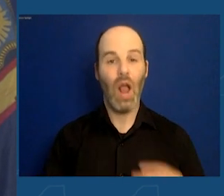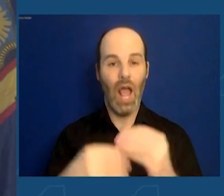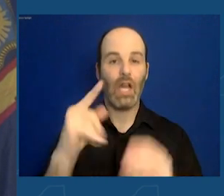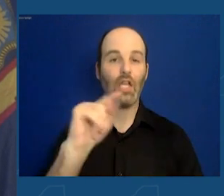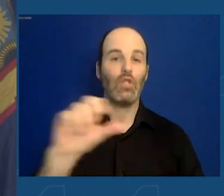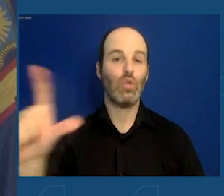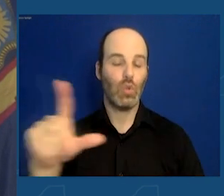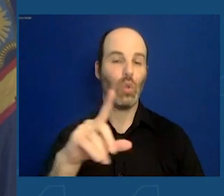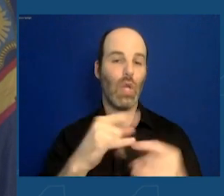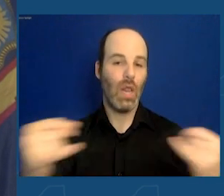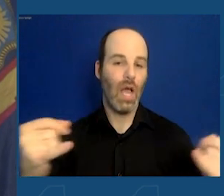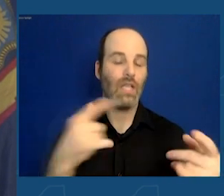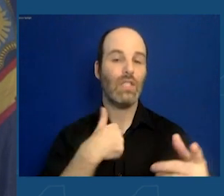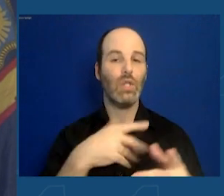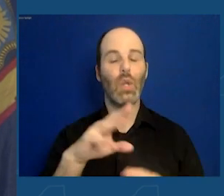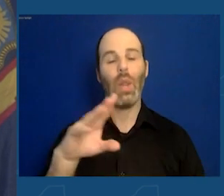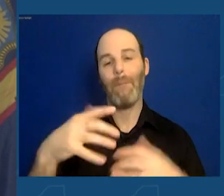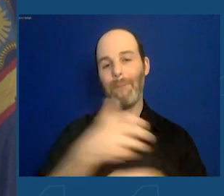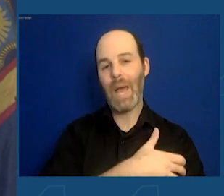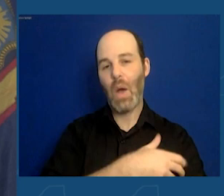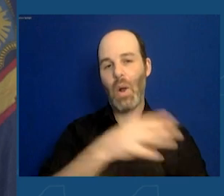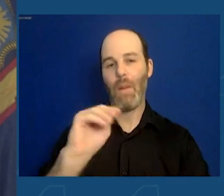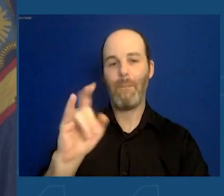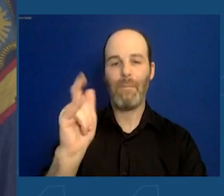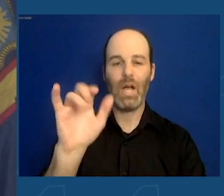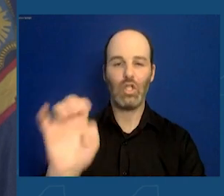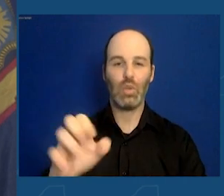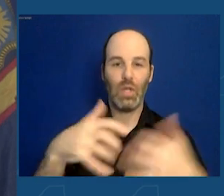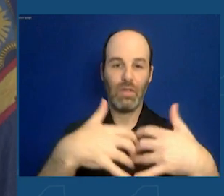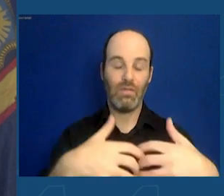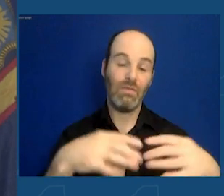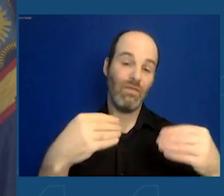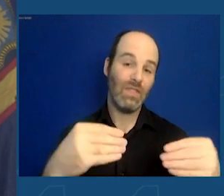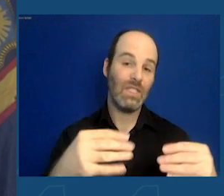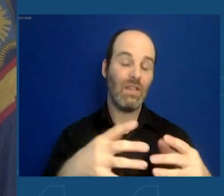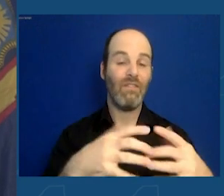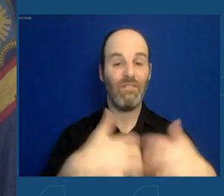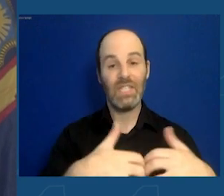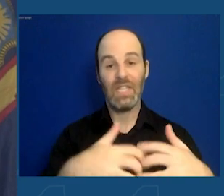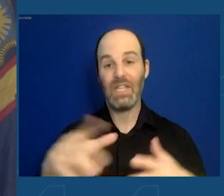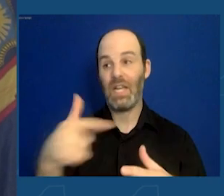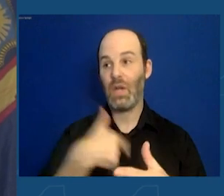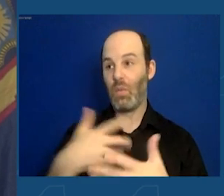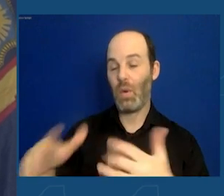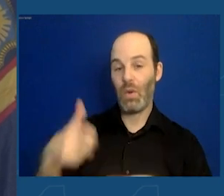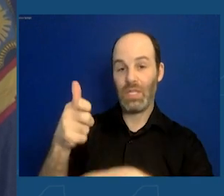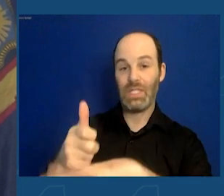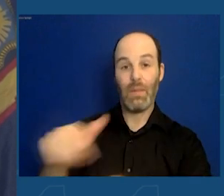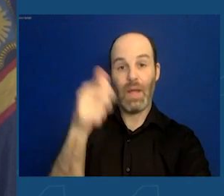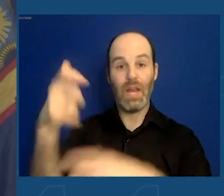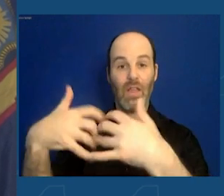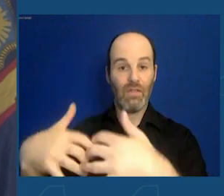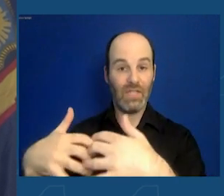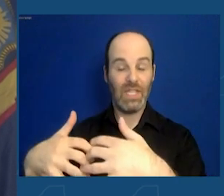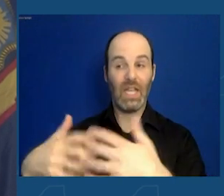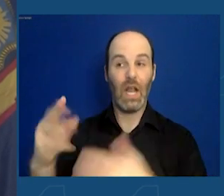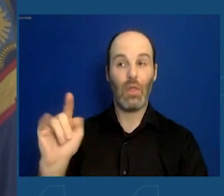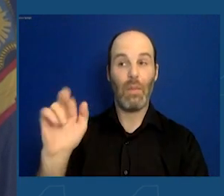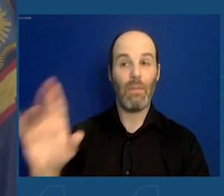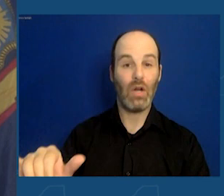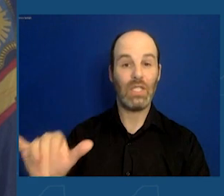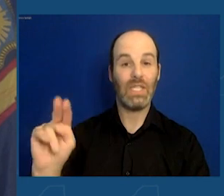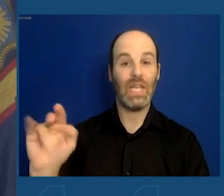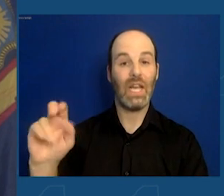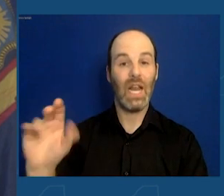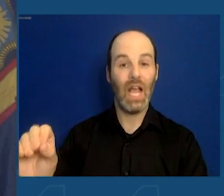module facility. We're looking to launch a supply chain facility on the Marcy Nano Center site, and would have some